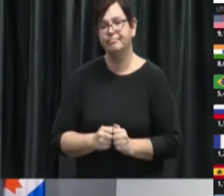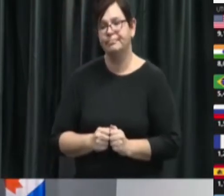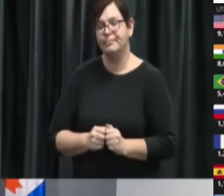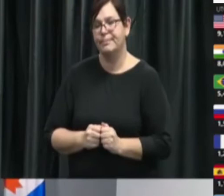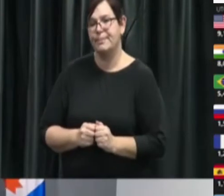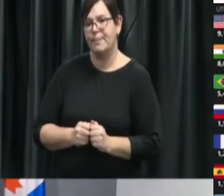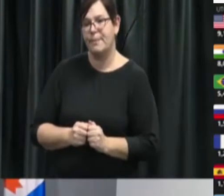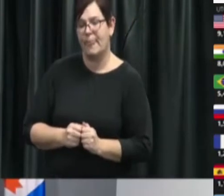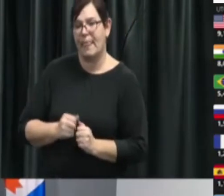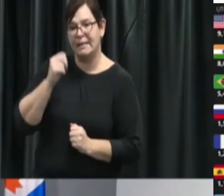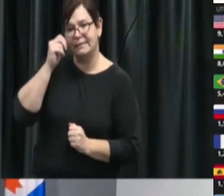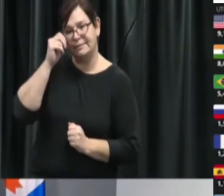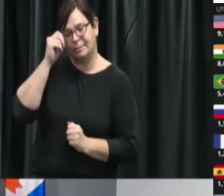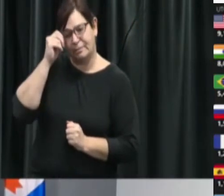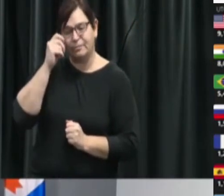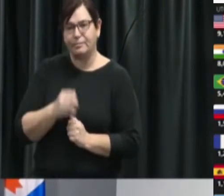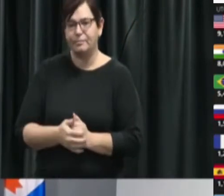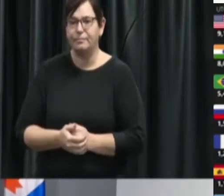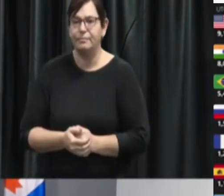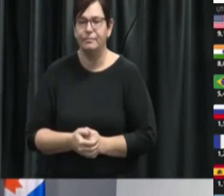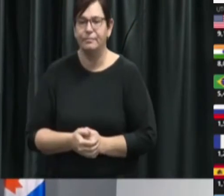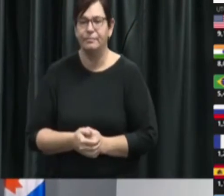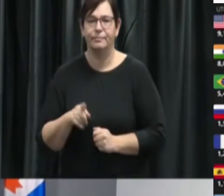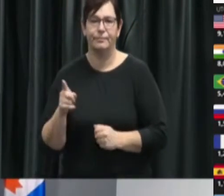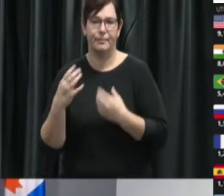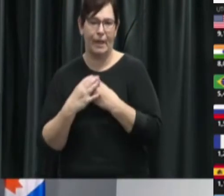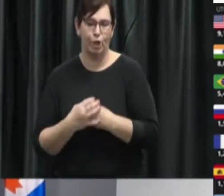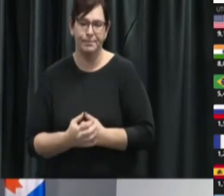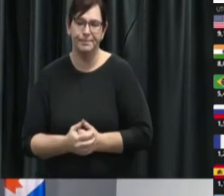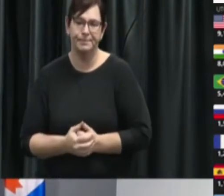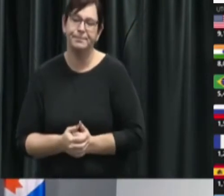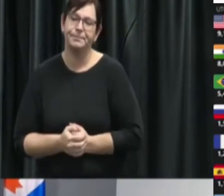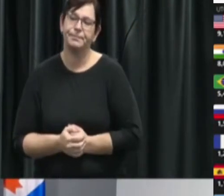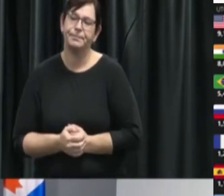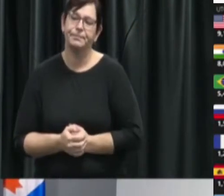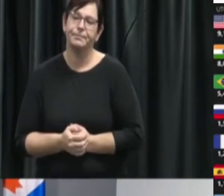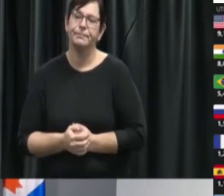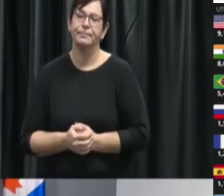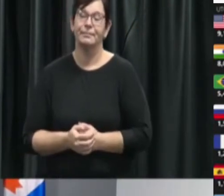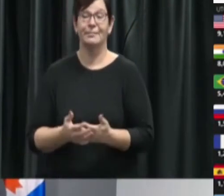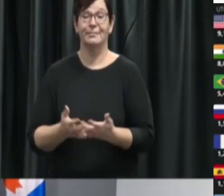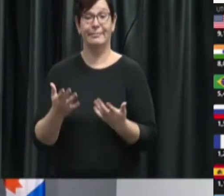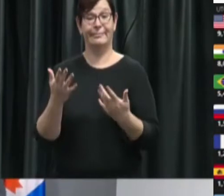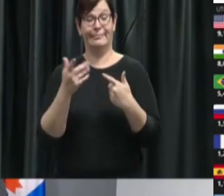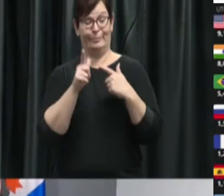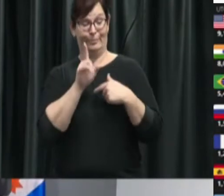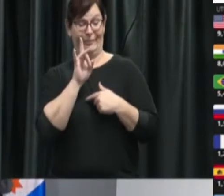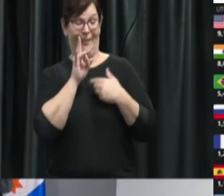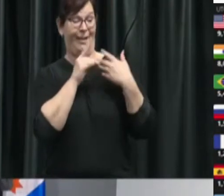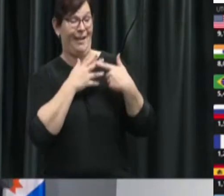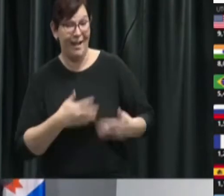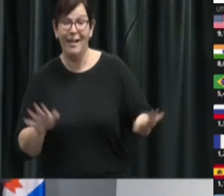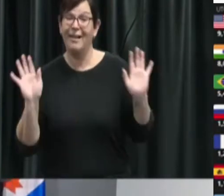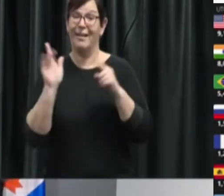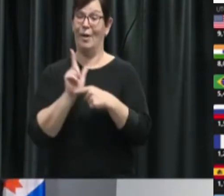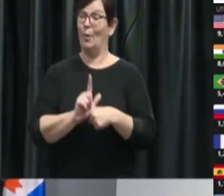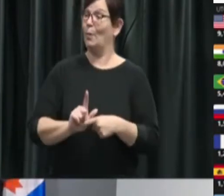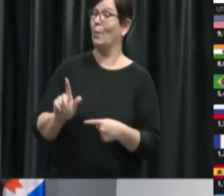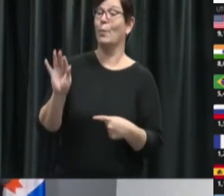Well, my main point in bringing forward this concept of a plan for day 29 and going forward, and the concept of doors open